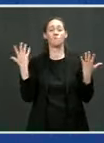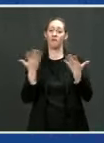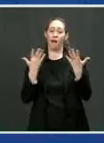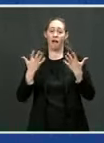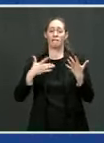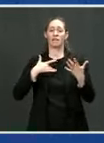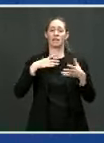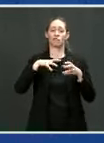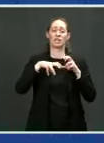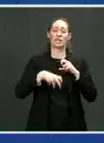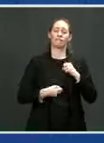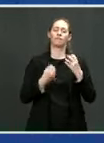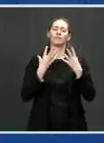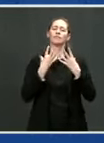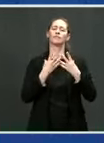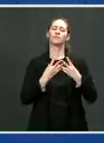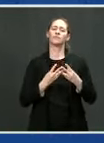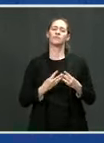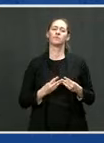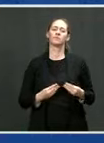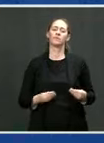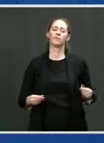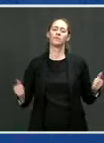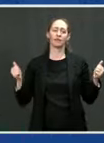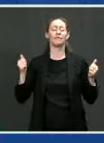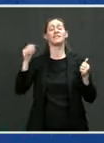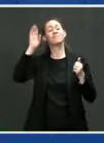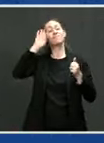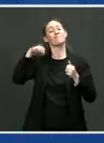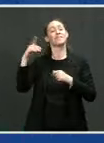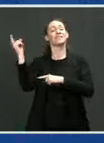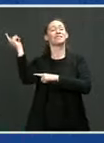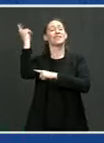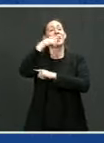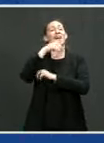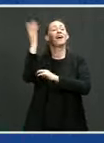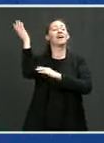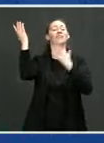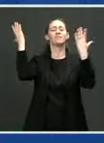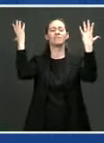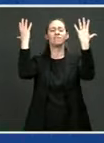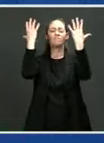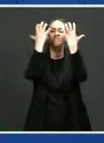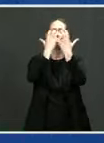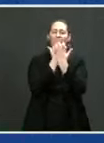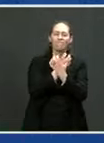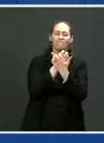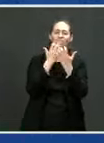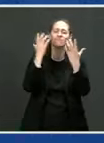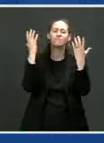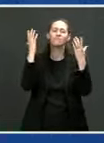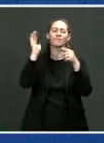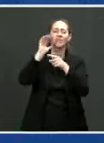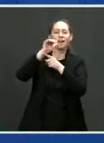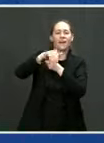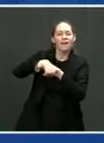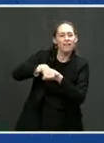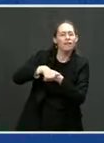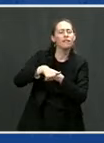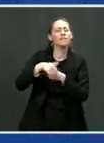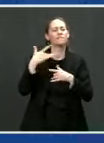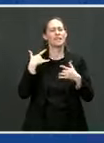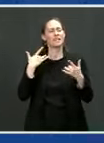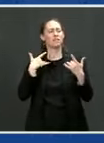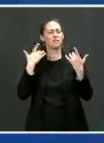comes and the busy world is hushed and the fever of life